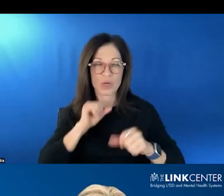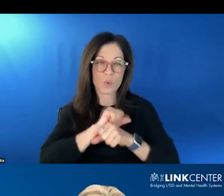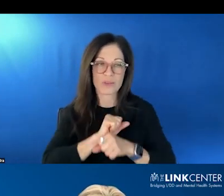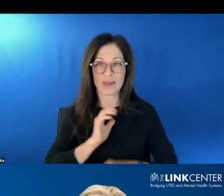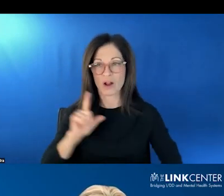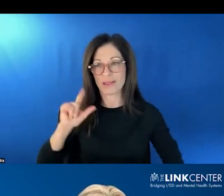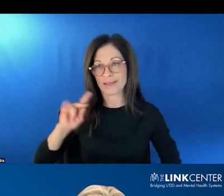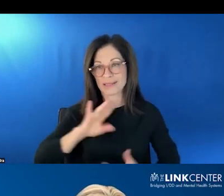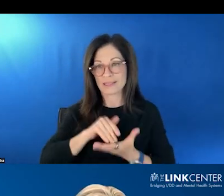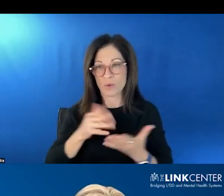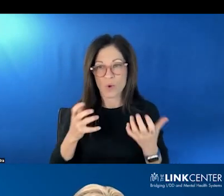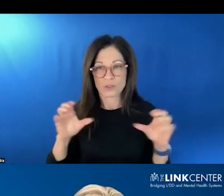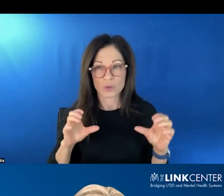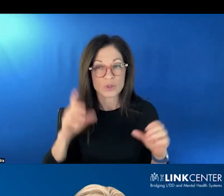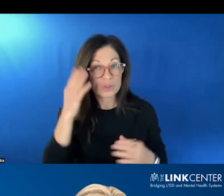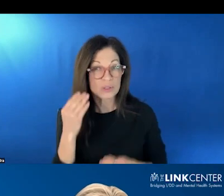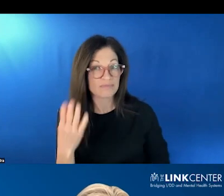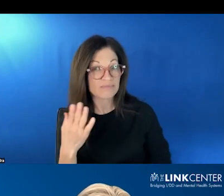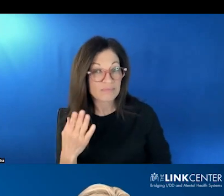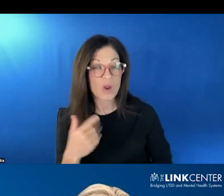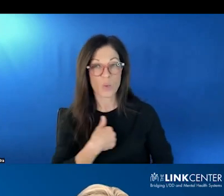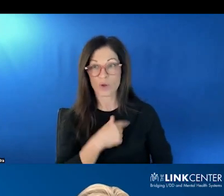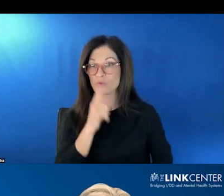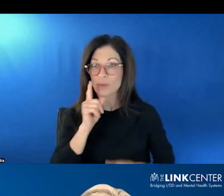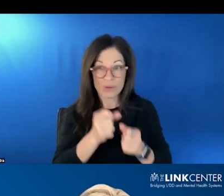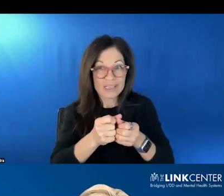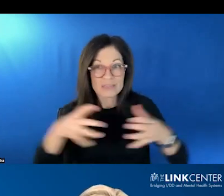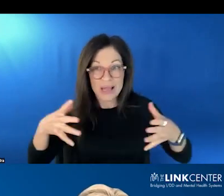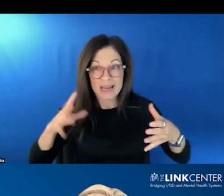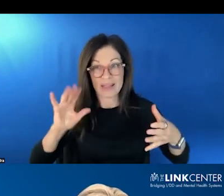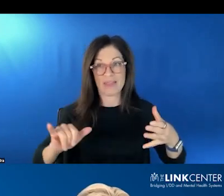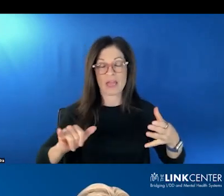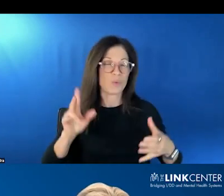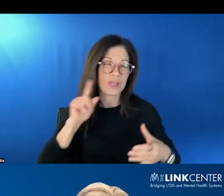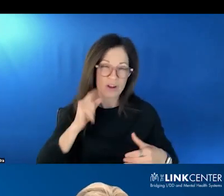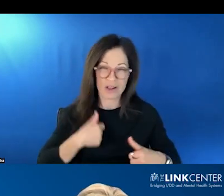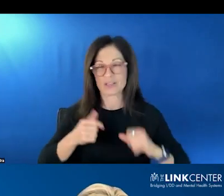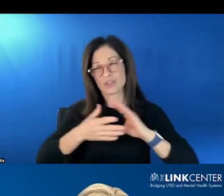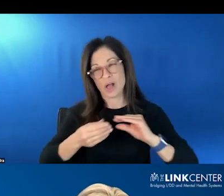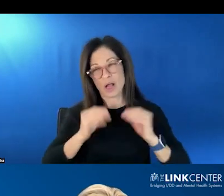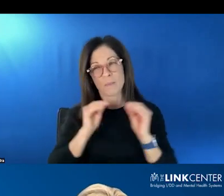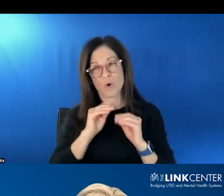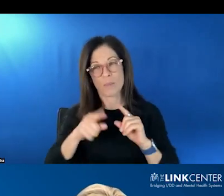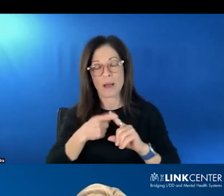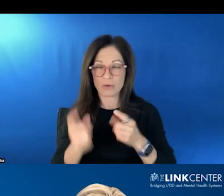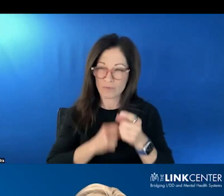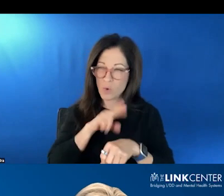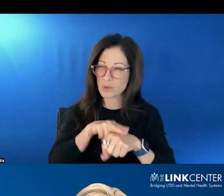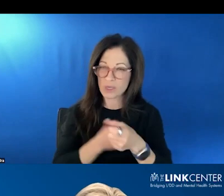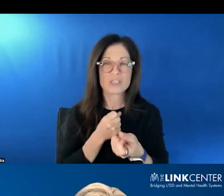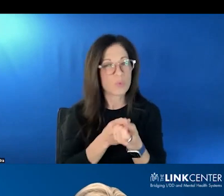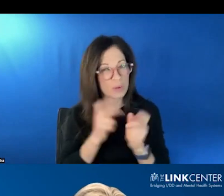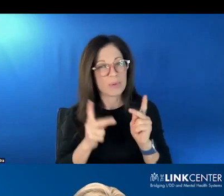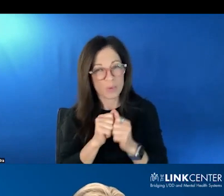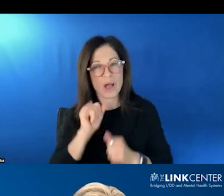So just a quick footnote that we will be really expanding that scope, and you'll hear us talk about, of course, supporting individuals with IDD